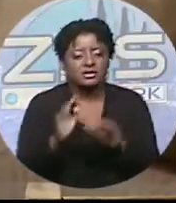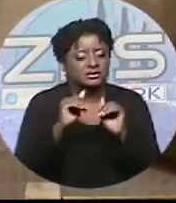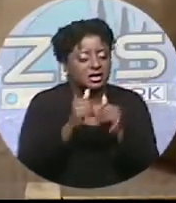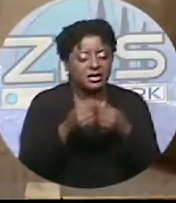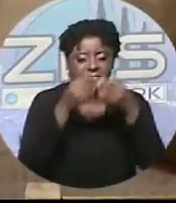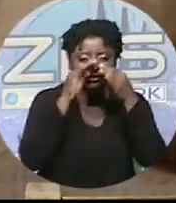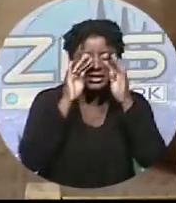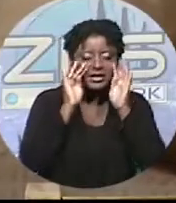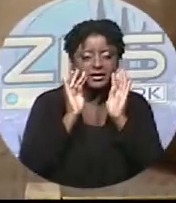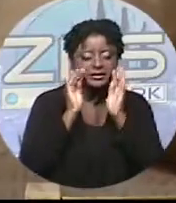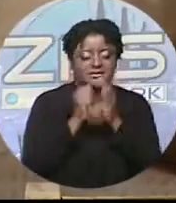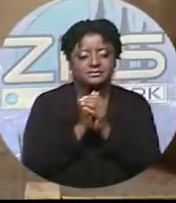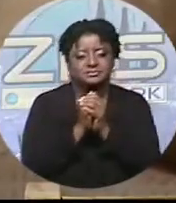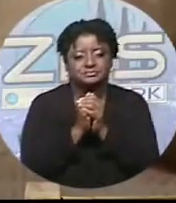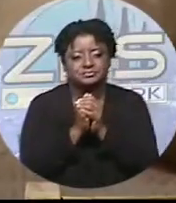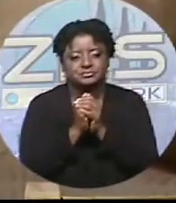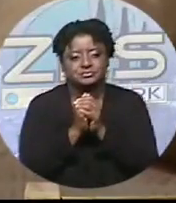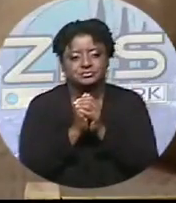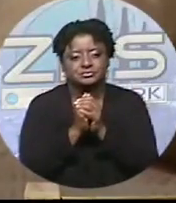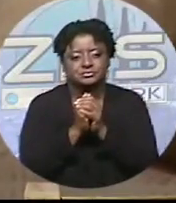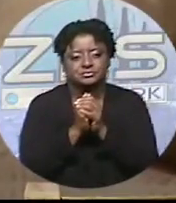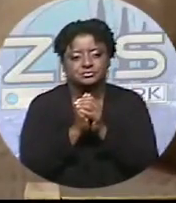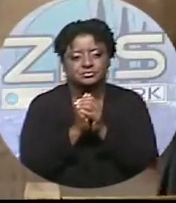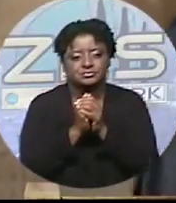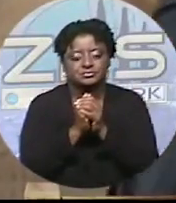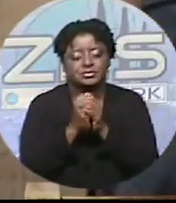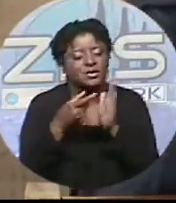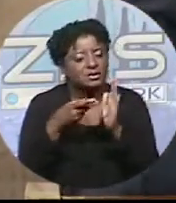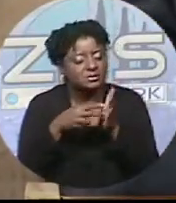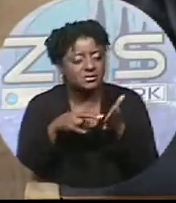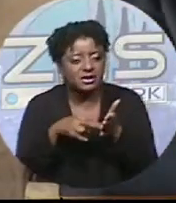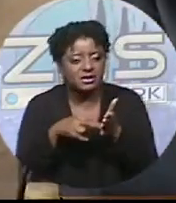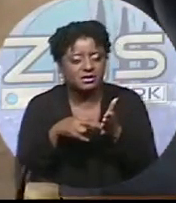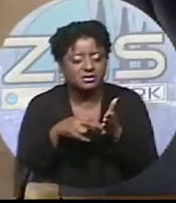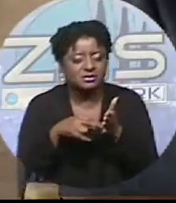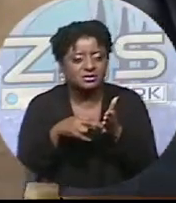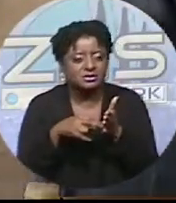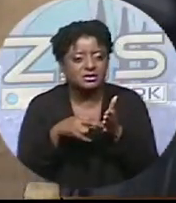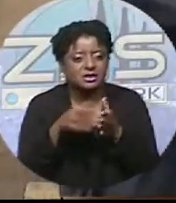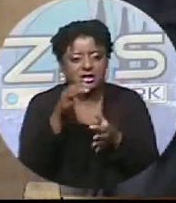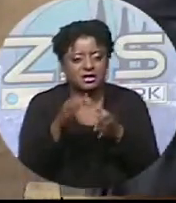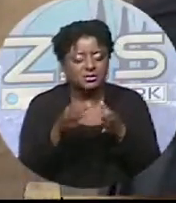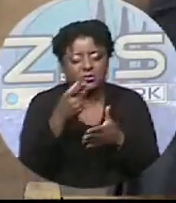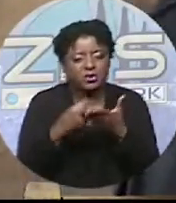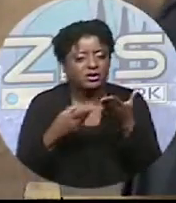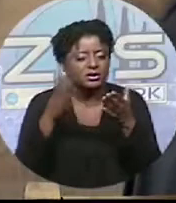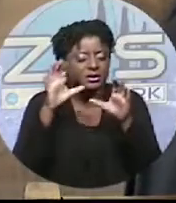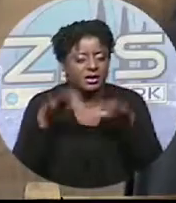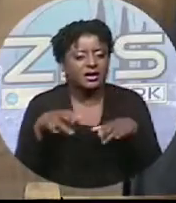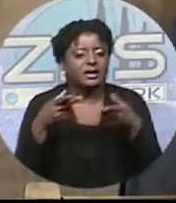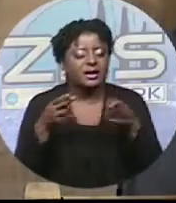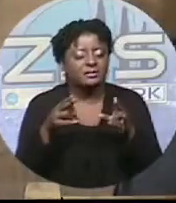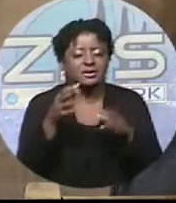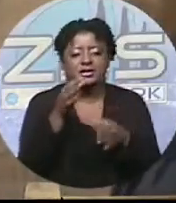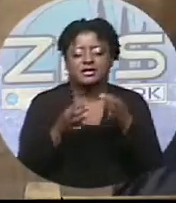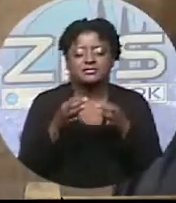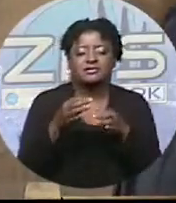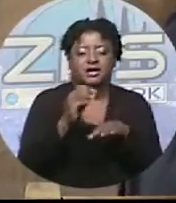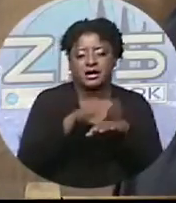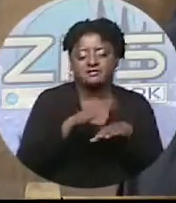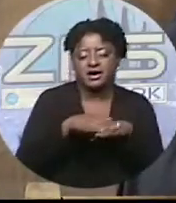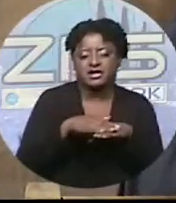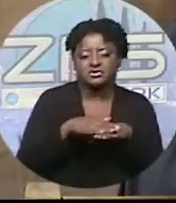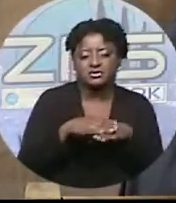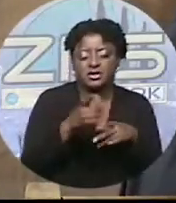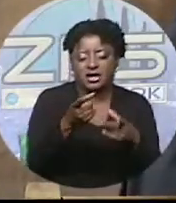How sad. And what that means, what could happen if an advisory comes out and says, look, because one a